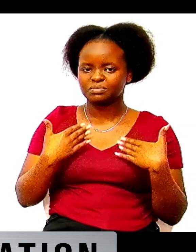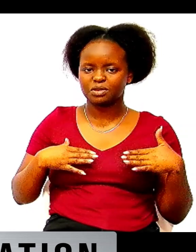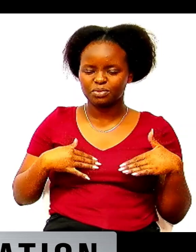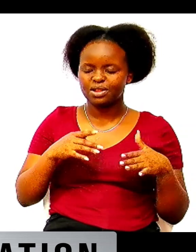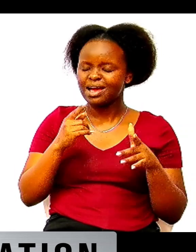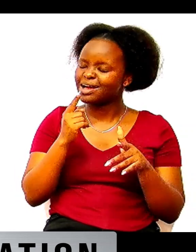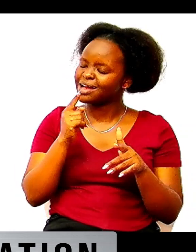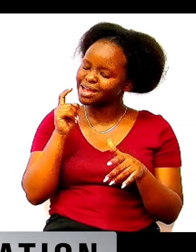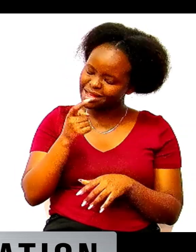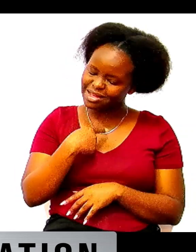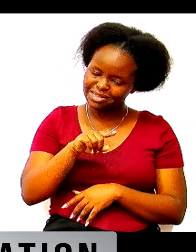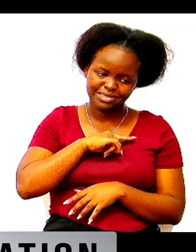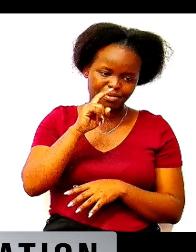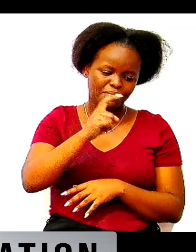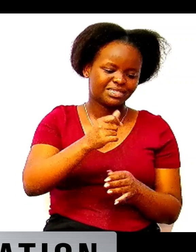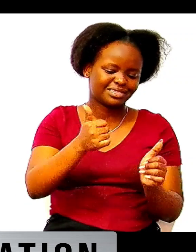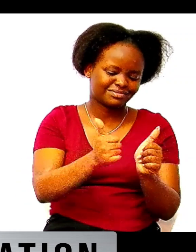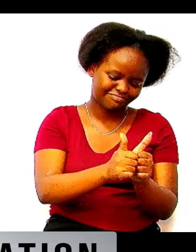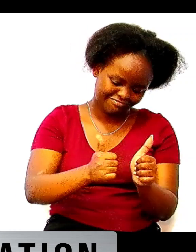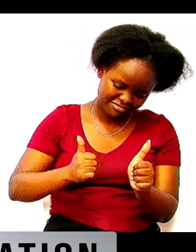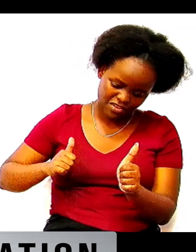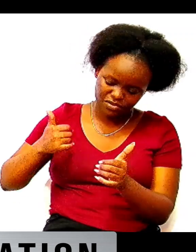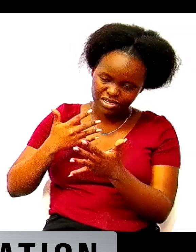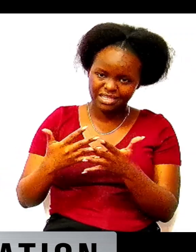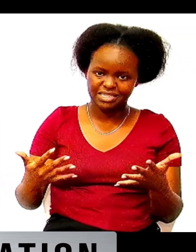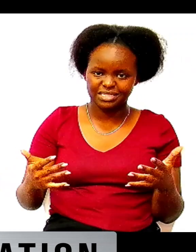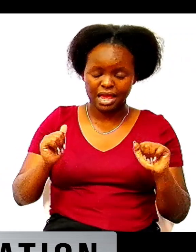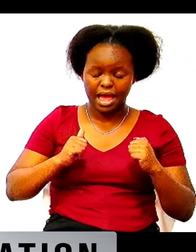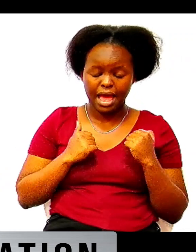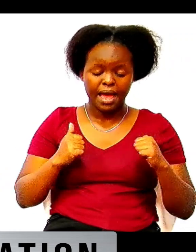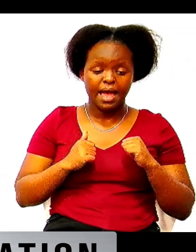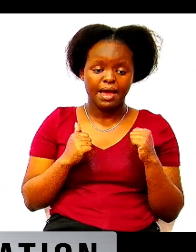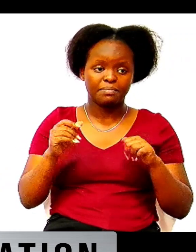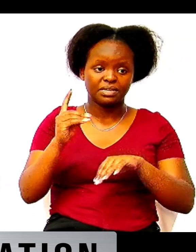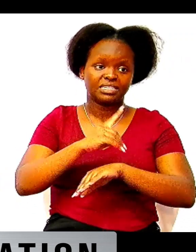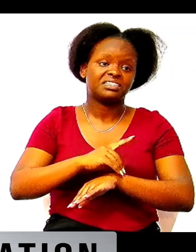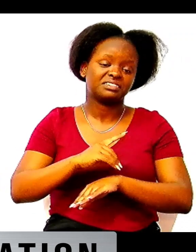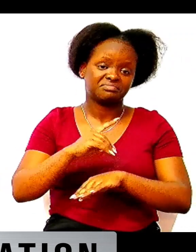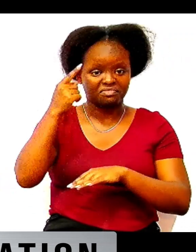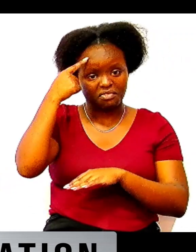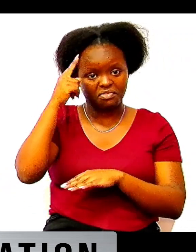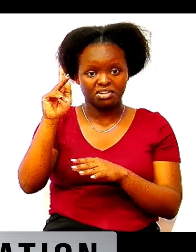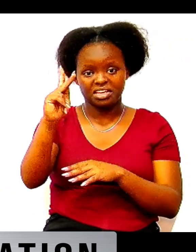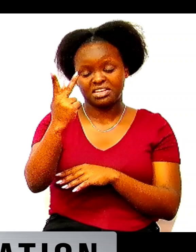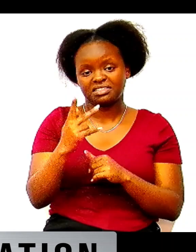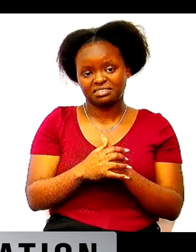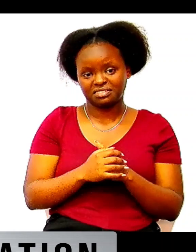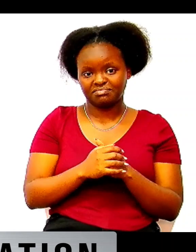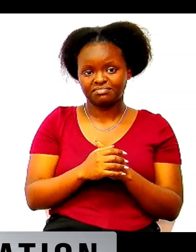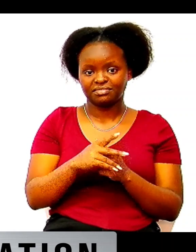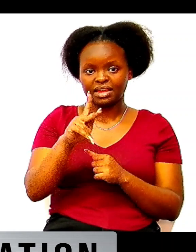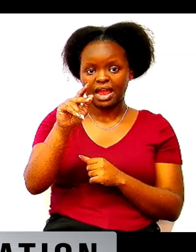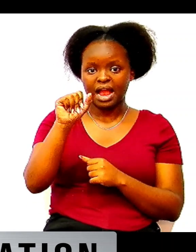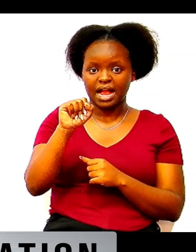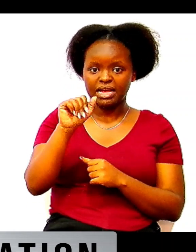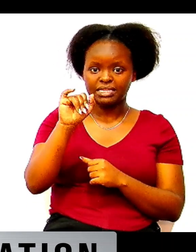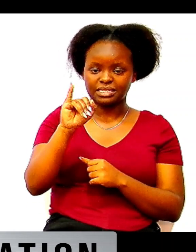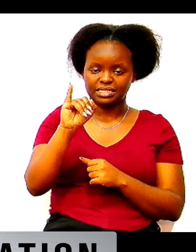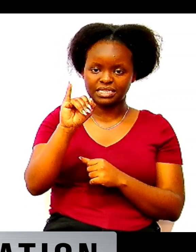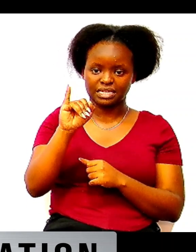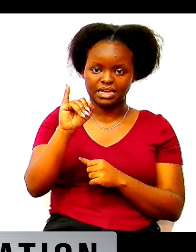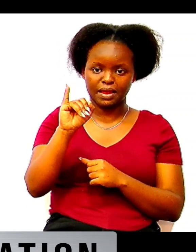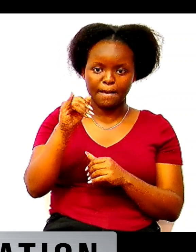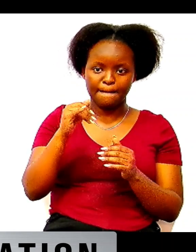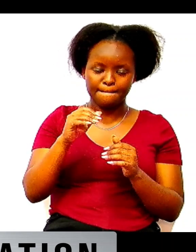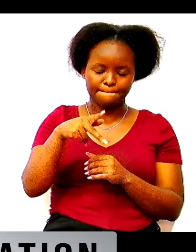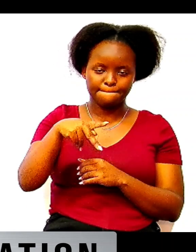things. But happy Madaraka Day to Kenyans. You know, Homa Bay, Kasipul is in Homa Bay. Kasipul. Yes,